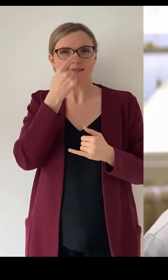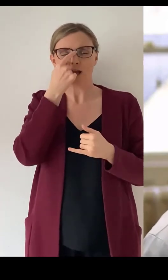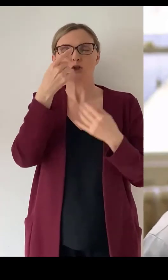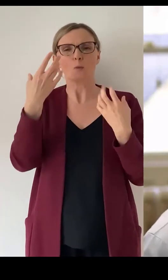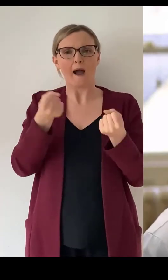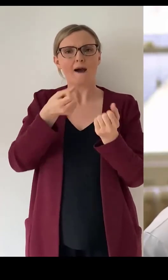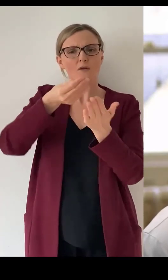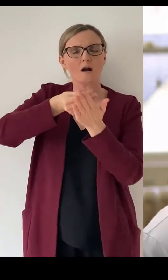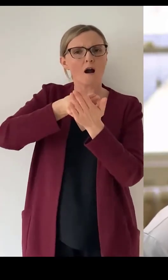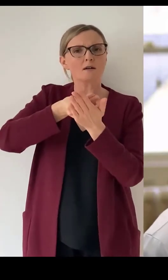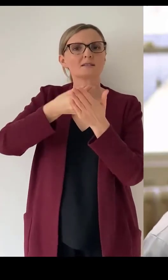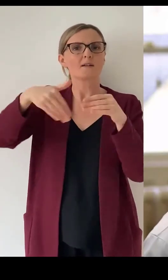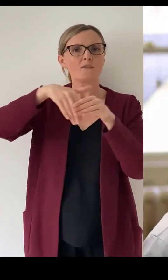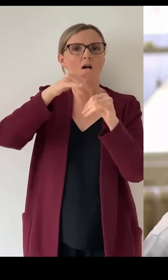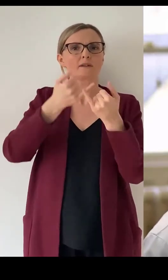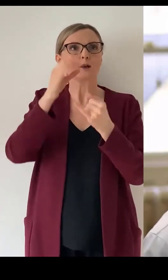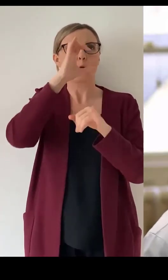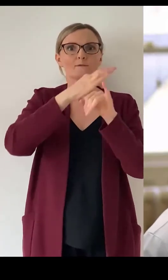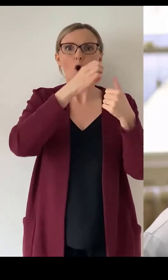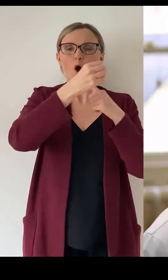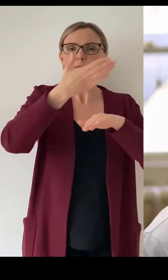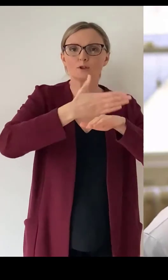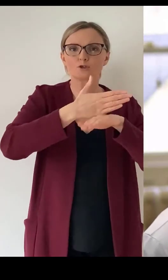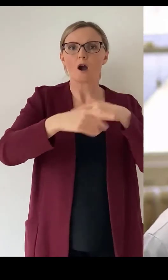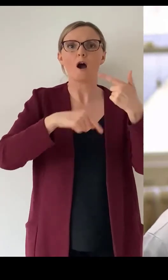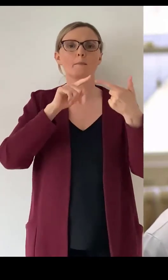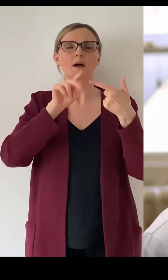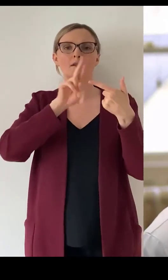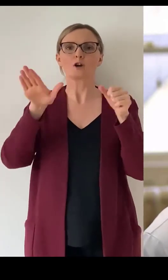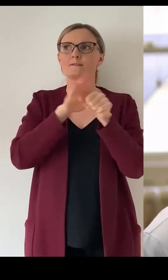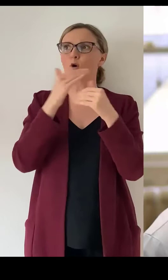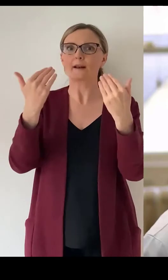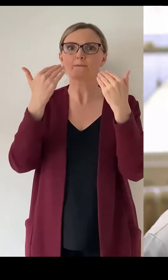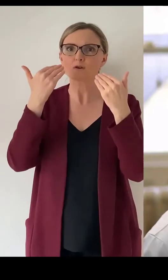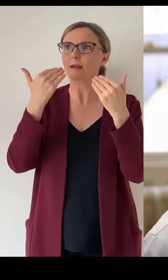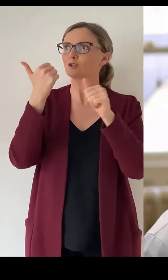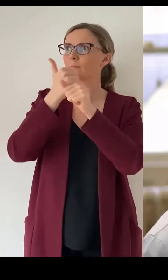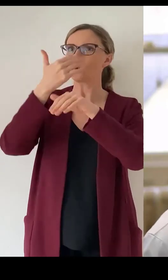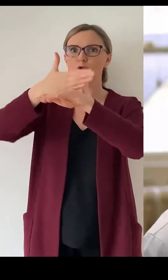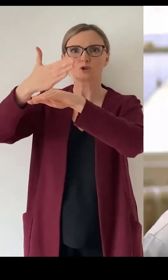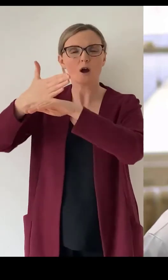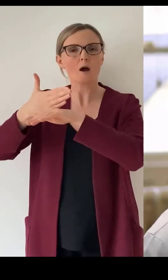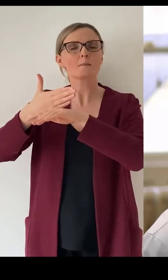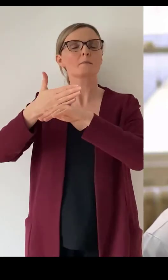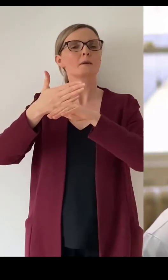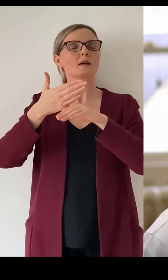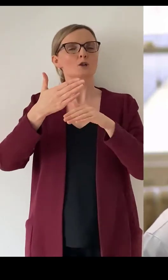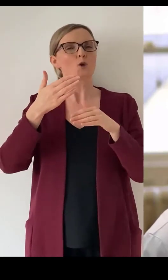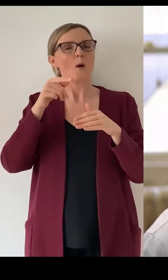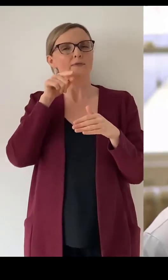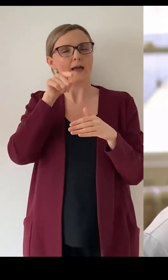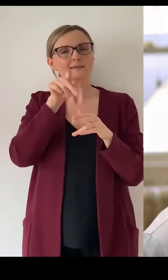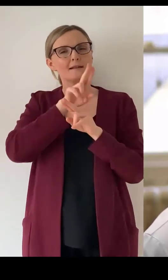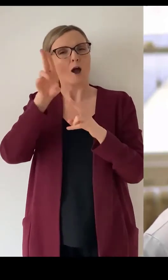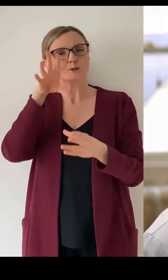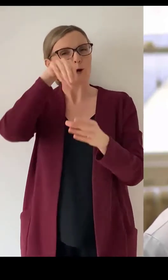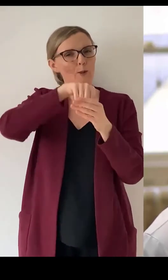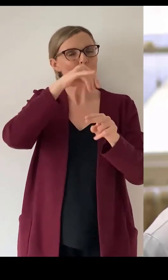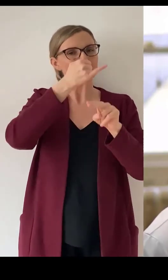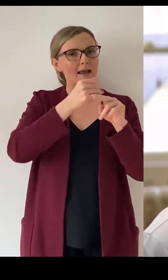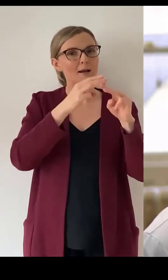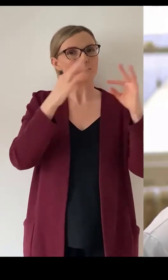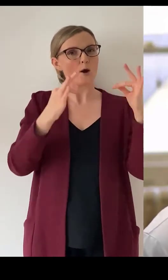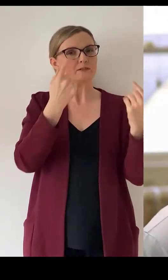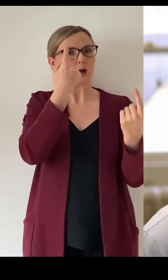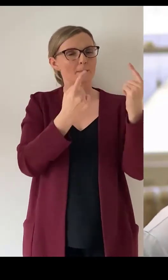there are search costs, there's incomplete information. These are things that are not captured in the perfectly competitive model. And these